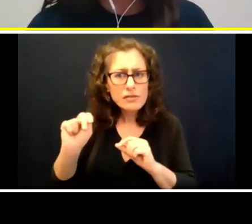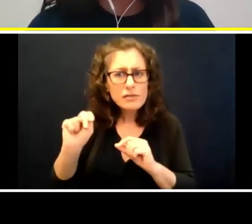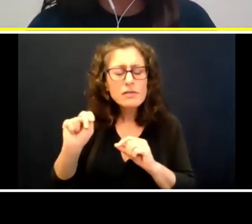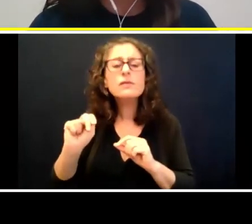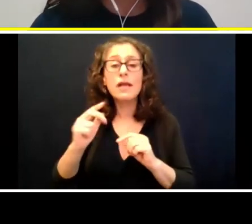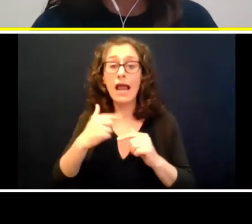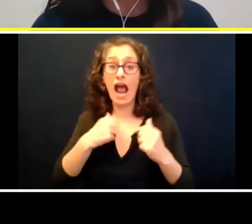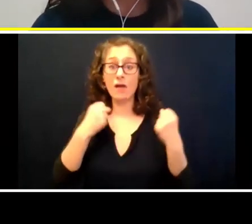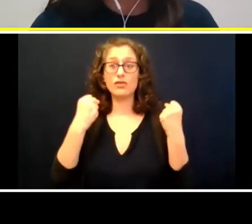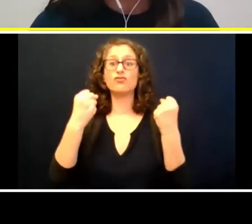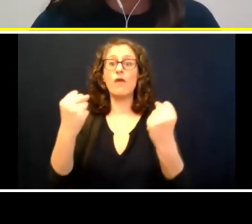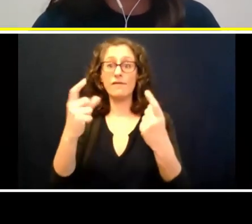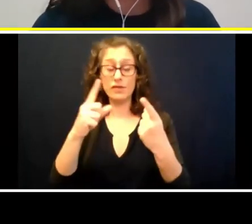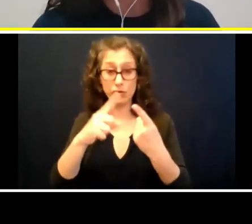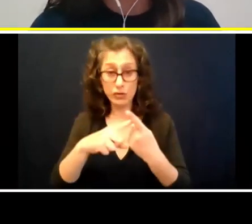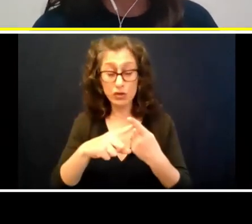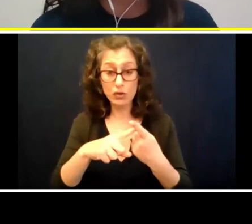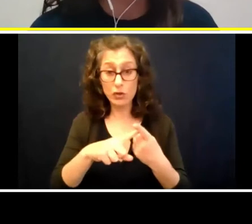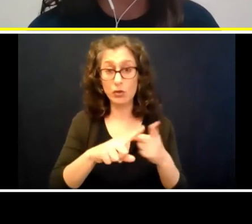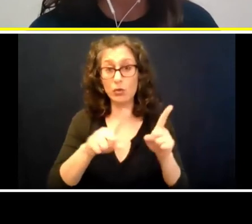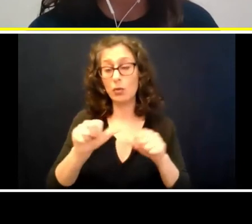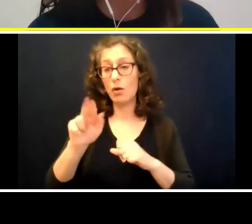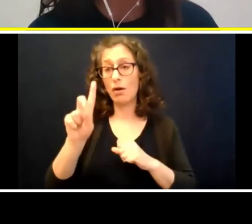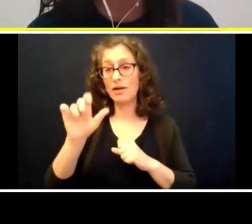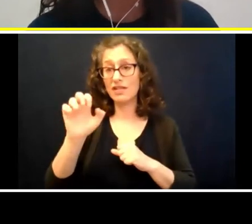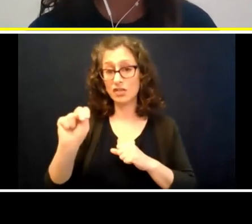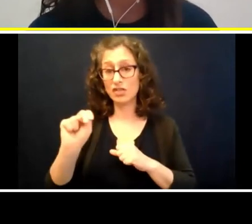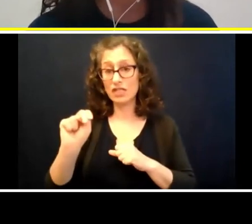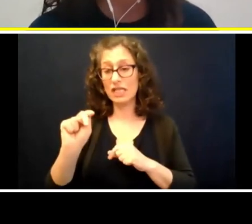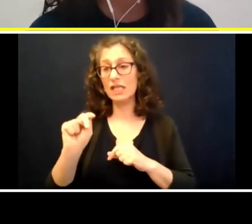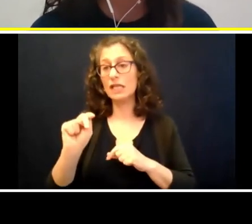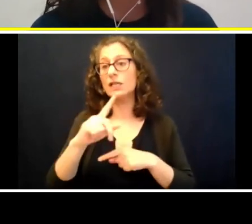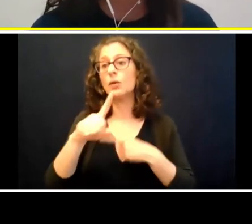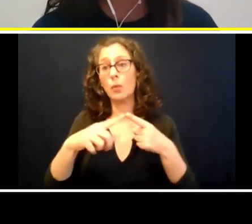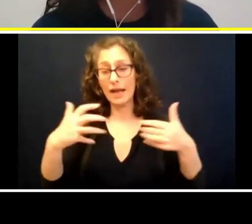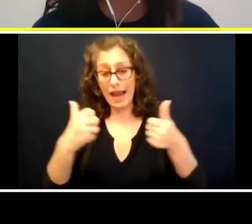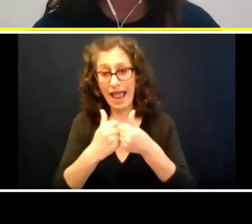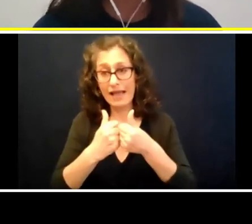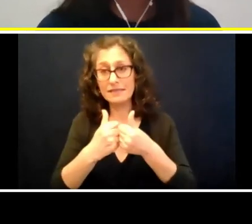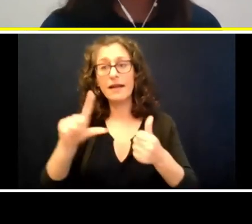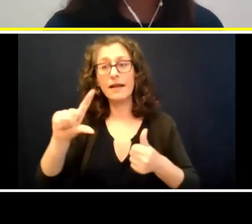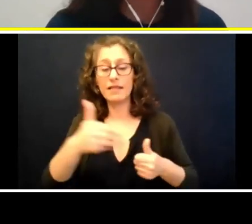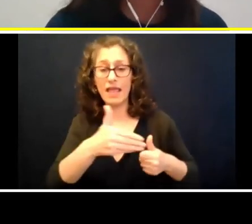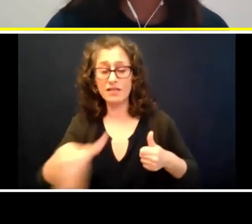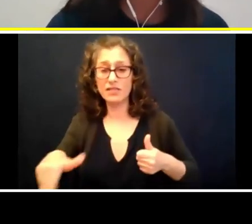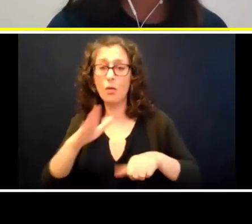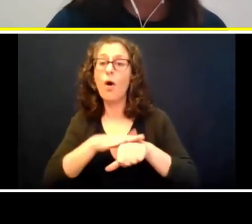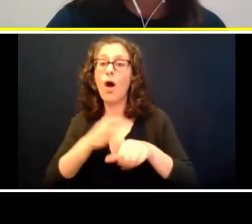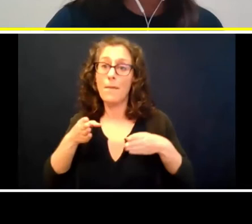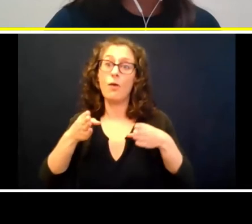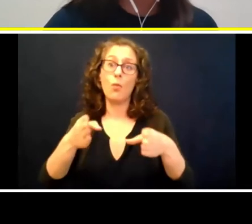driving to an audition at the time when I lost my leg. So I lost my leg on the way to an